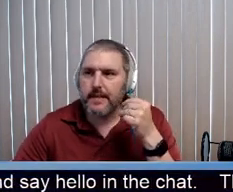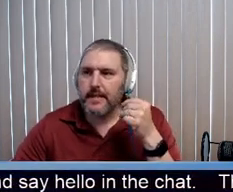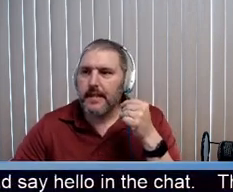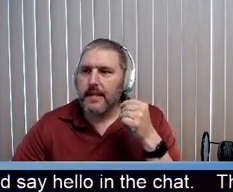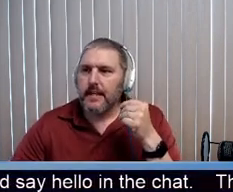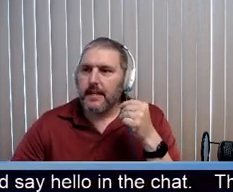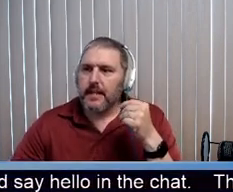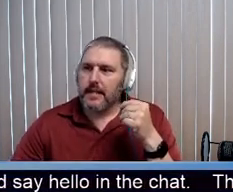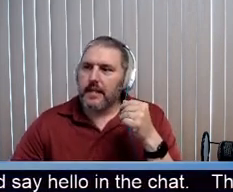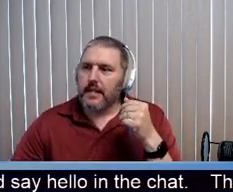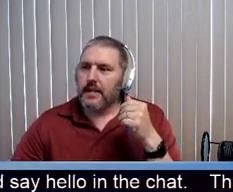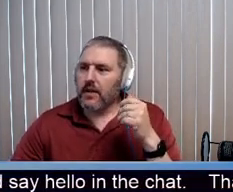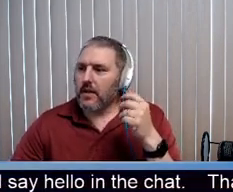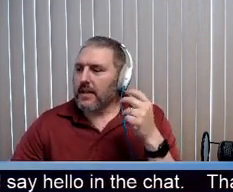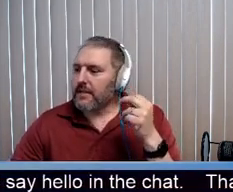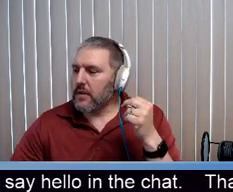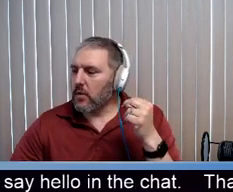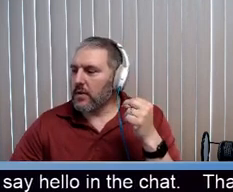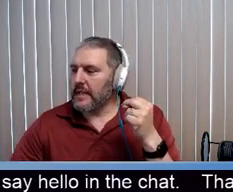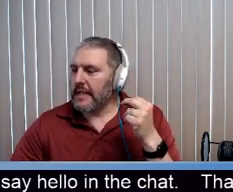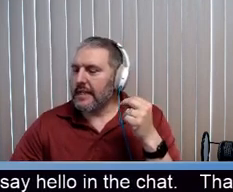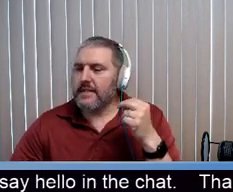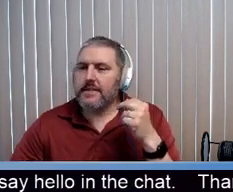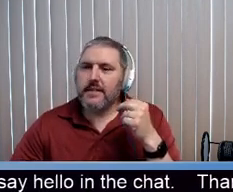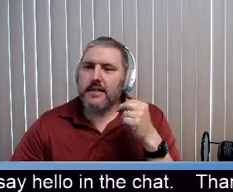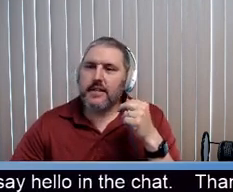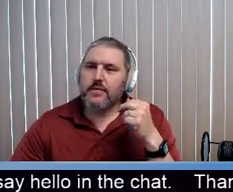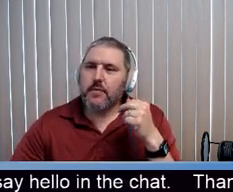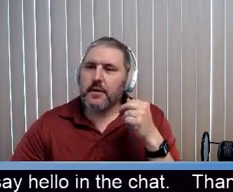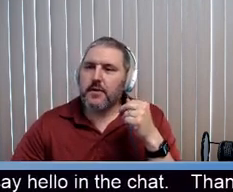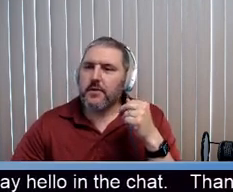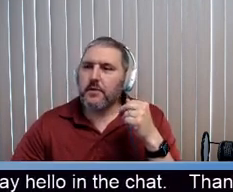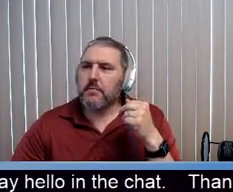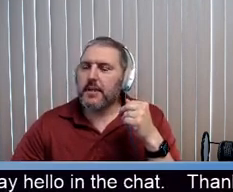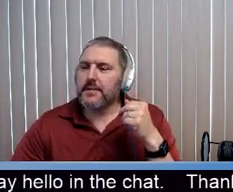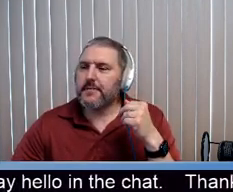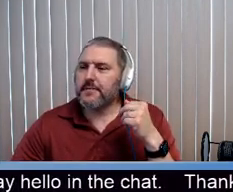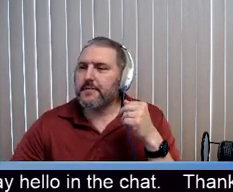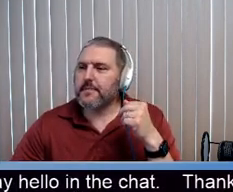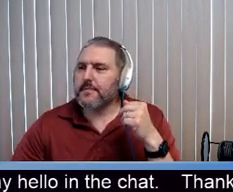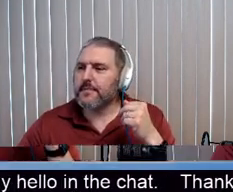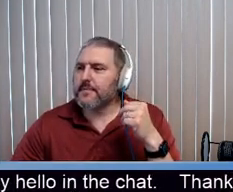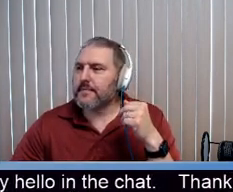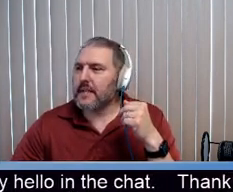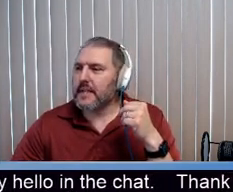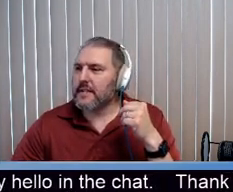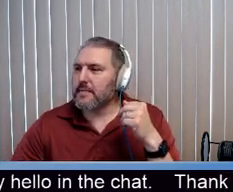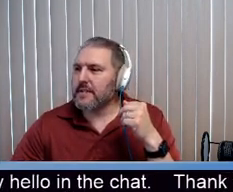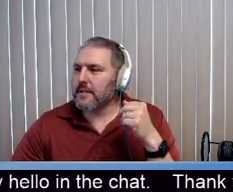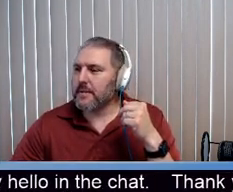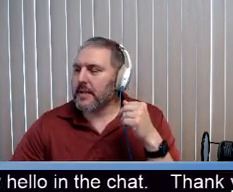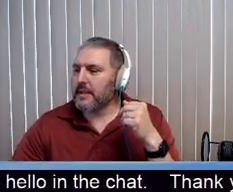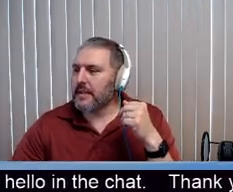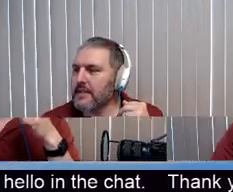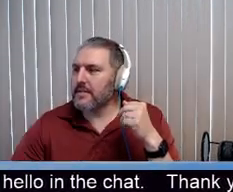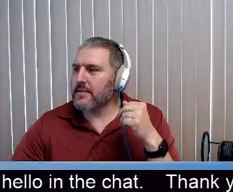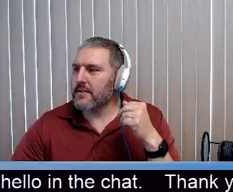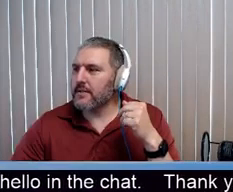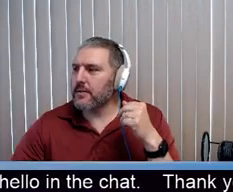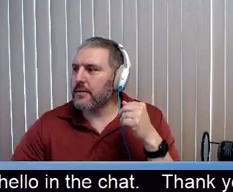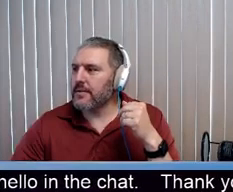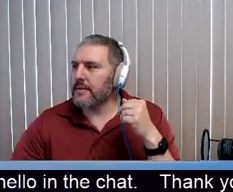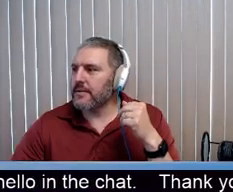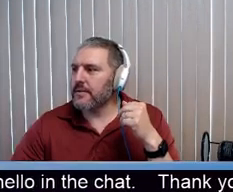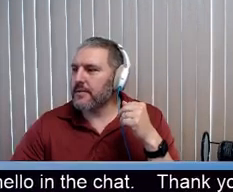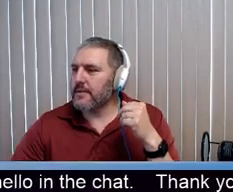things. You know, and if the Lord leads, then that's what we do. But it has to be something God leads us to